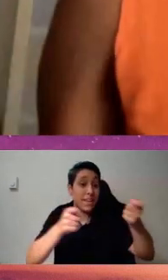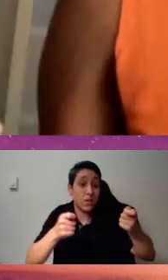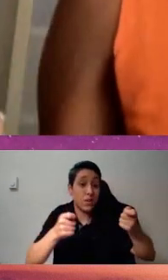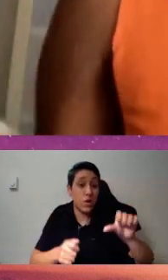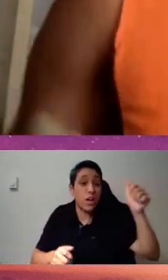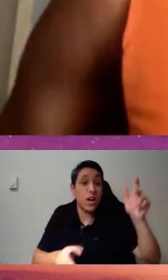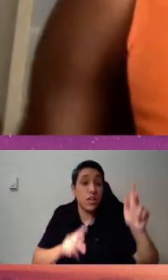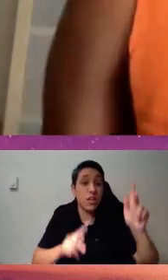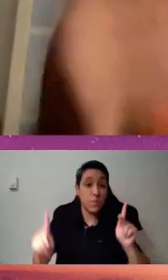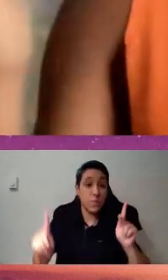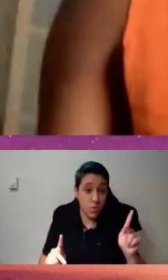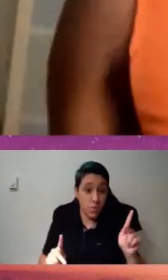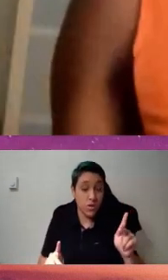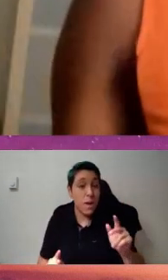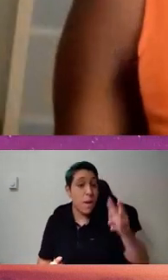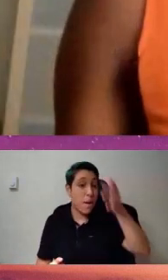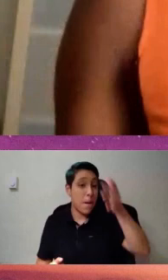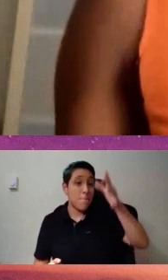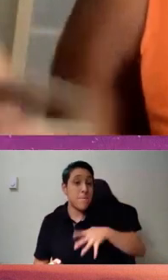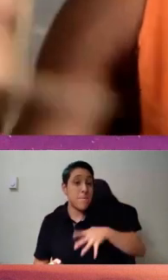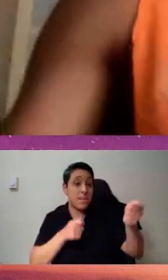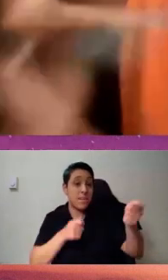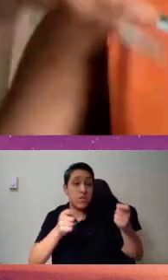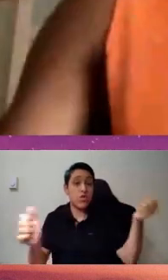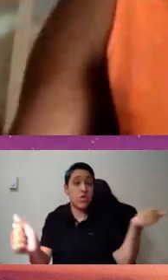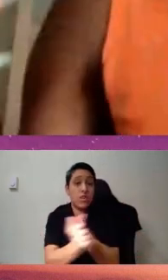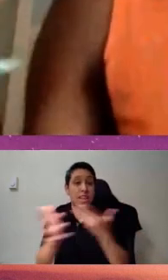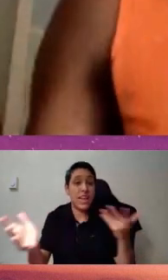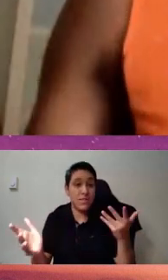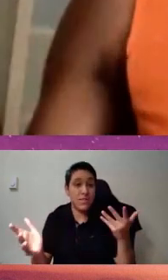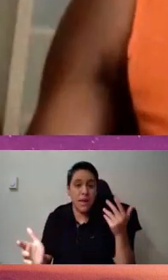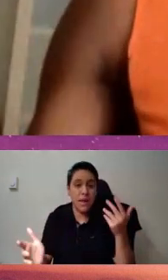running the shit. And so what do, to